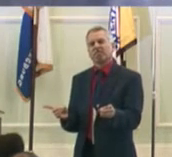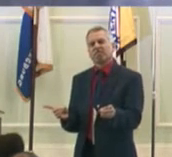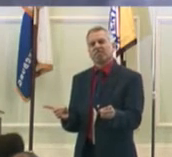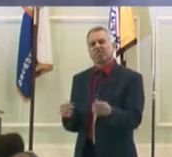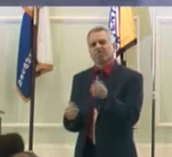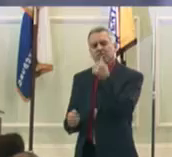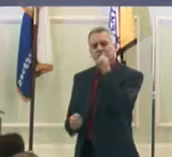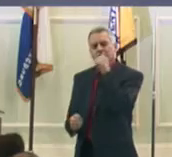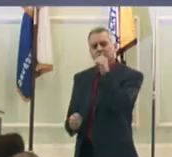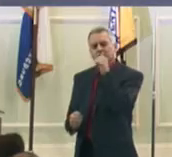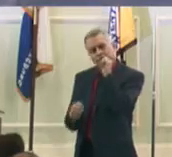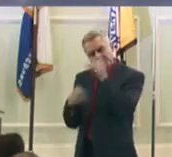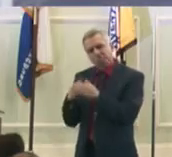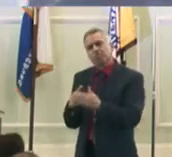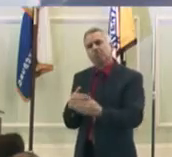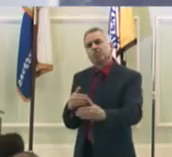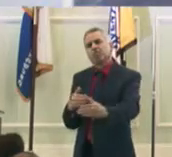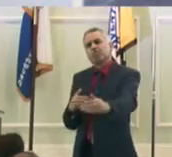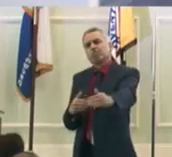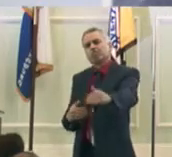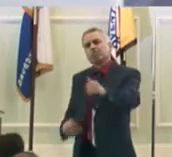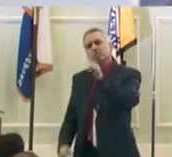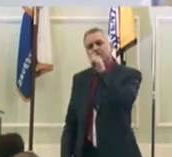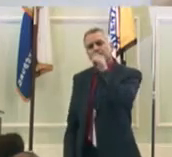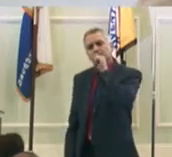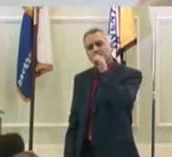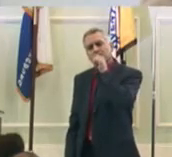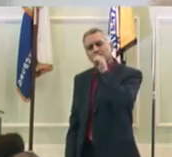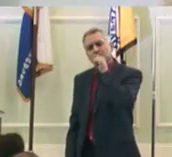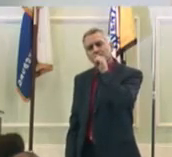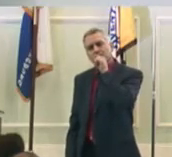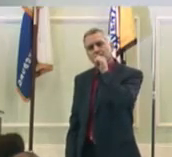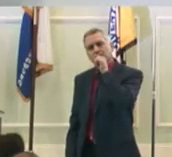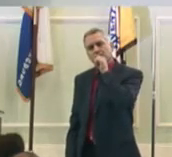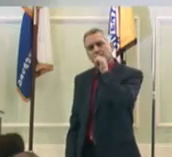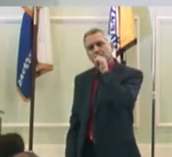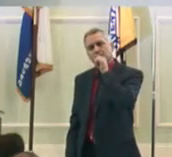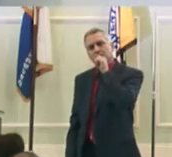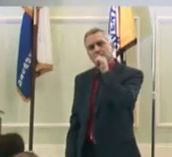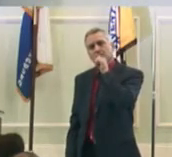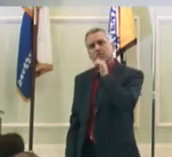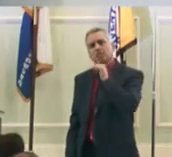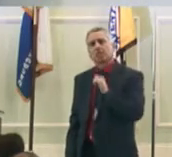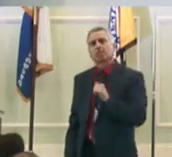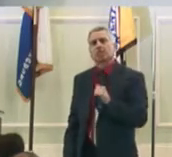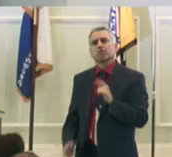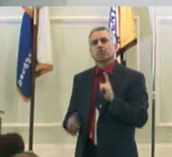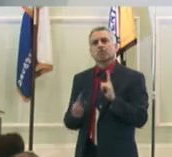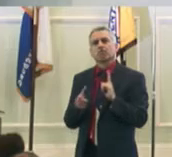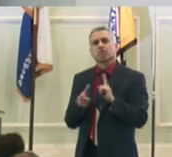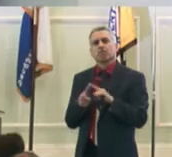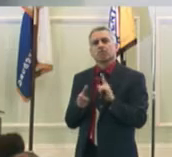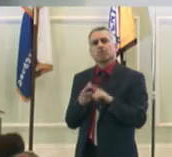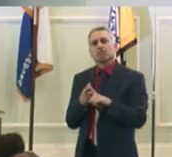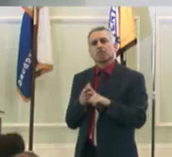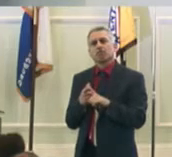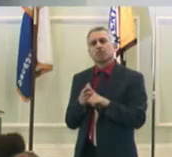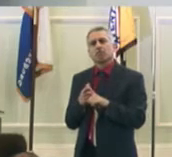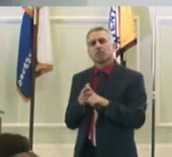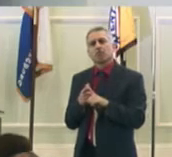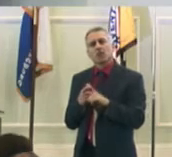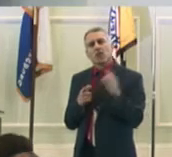But at his most difficult time, which led to a great victory for us, he sought out his Father in